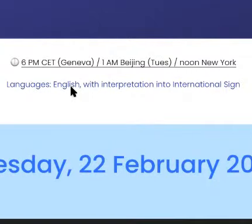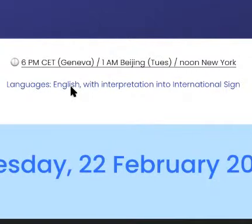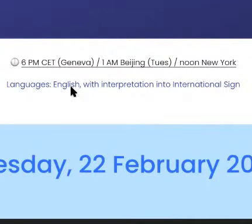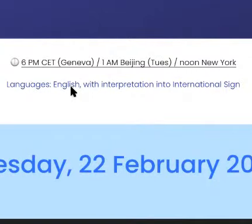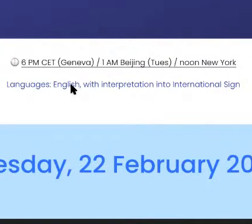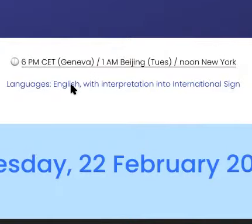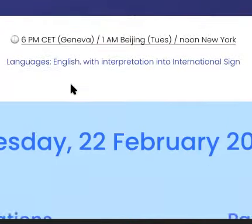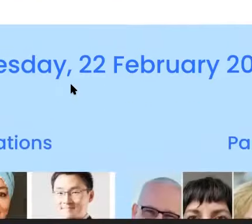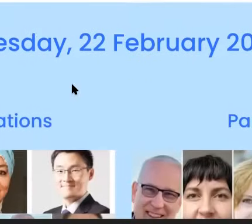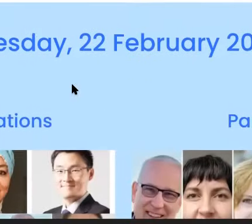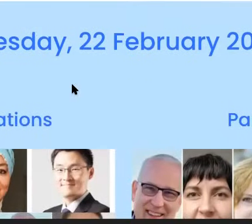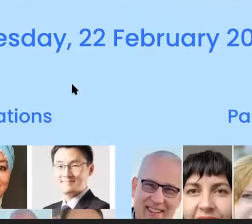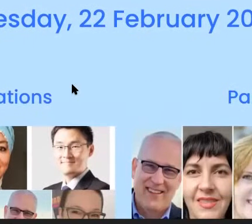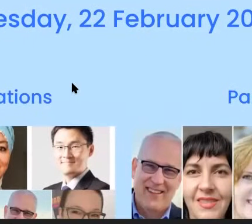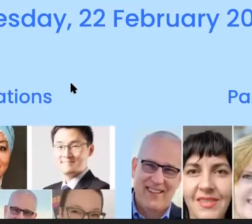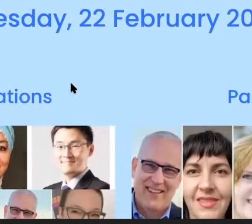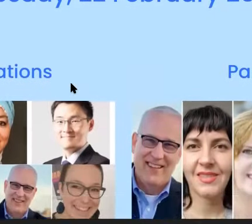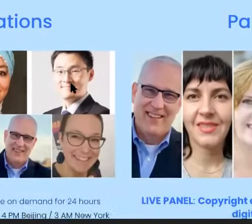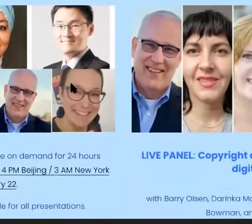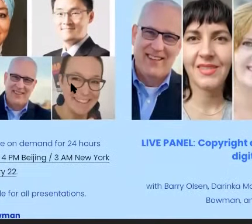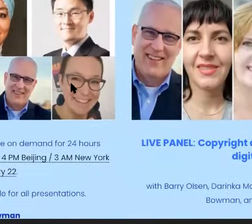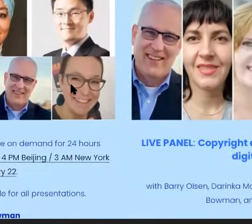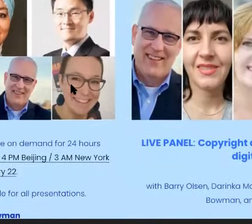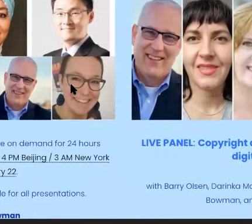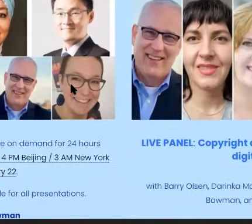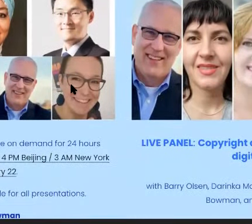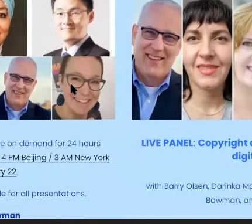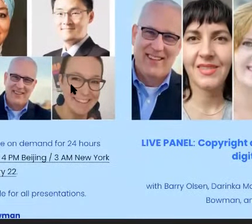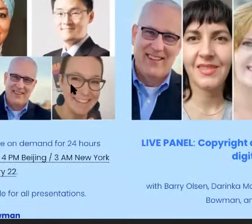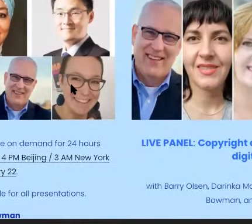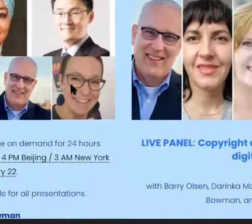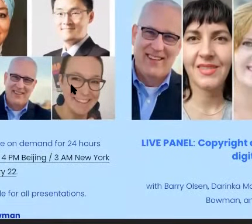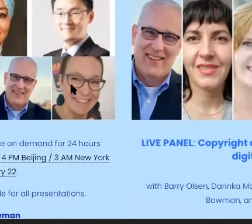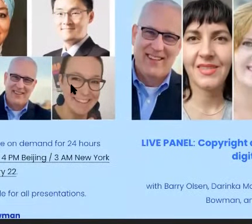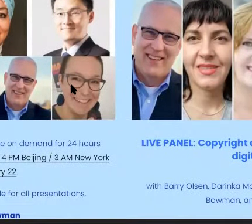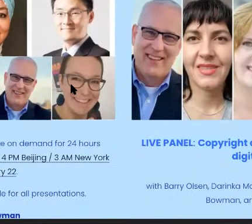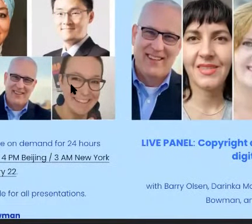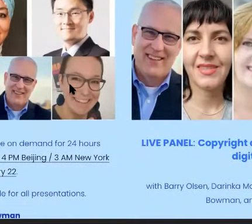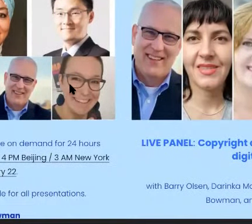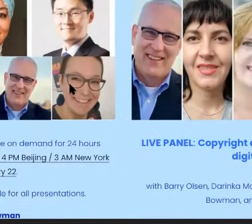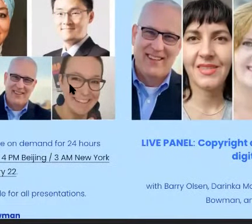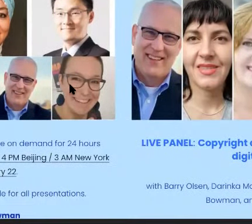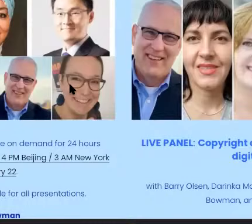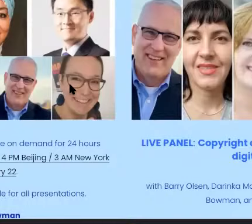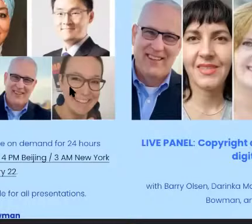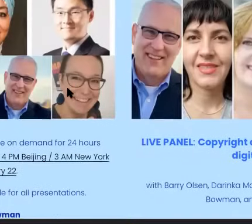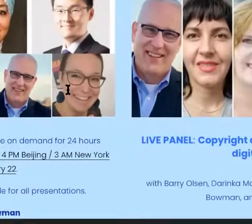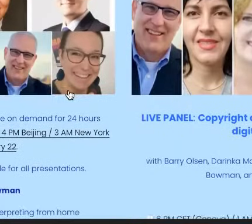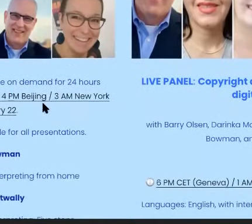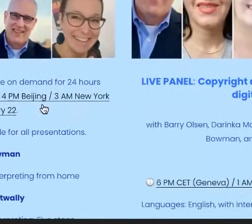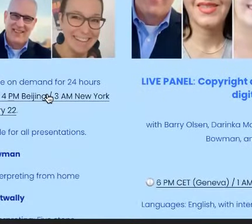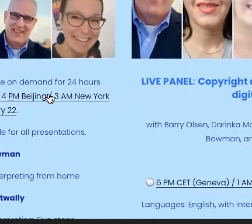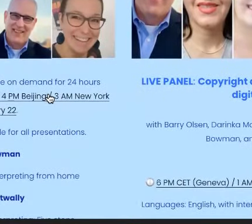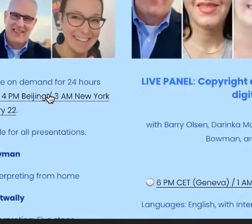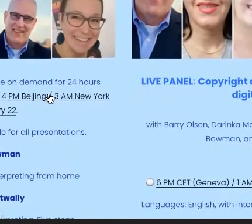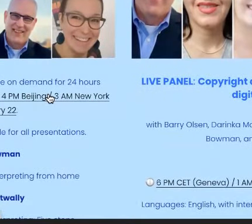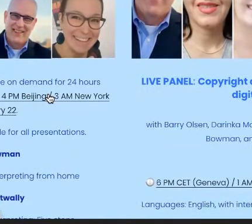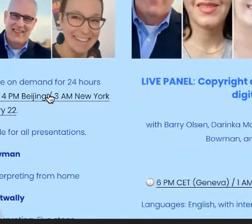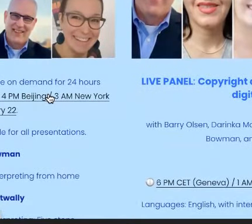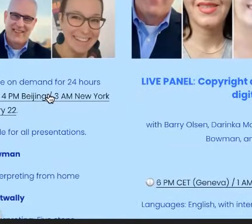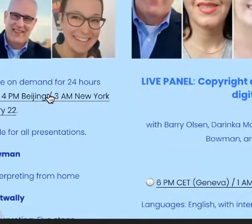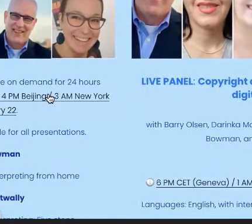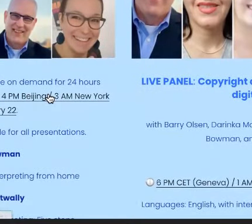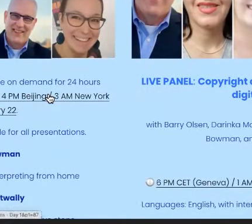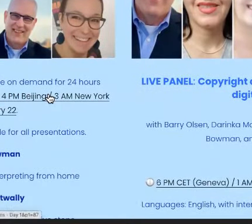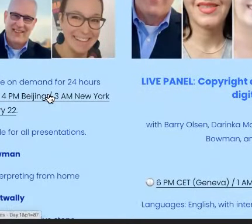into International Sign. Then we have all of the presentations listed for each day. And right here, it'll